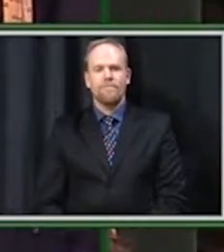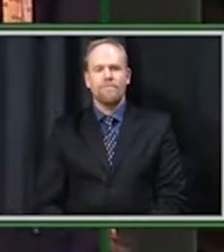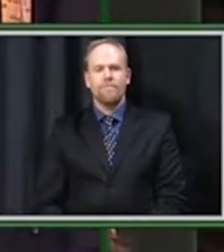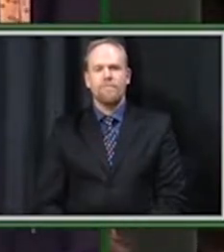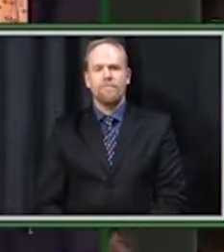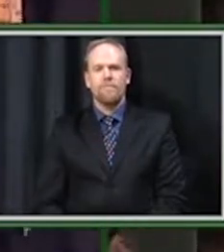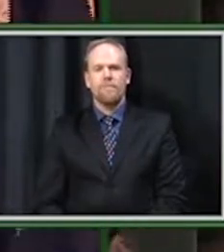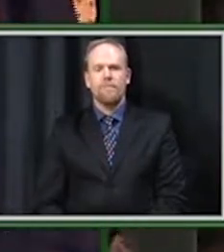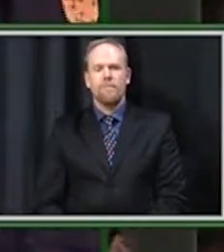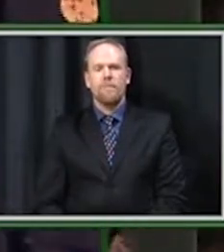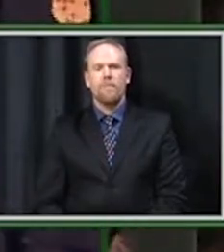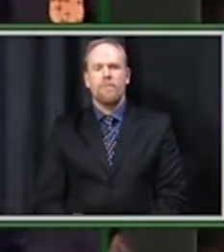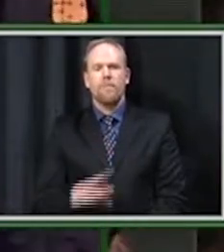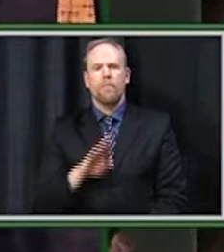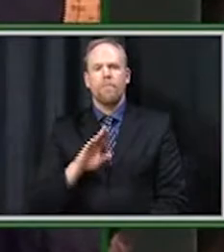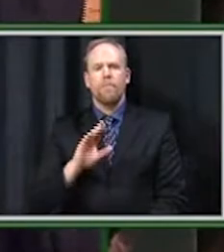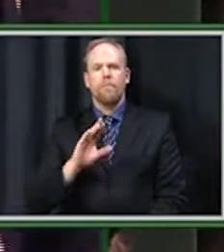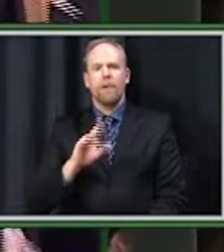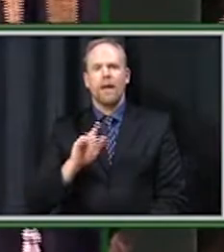Grant Watkins.